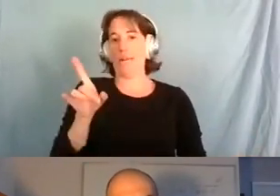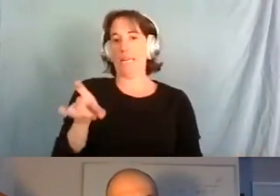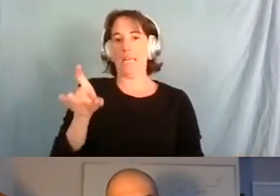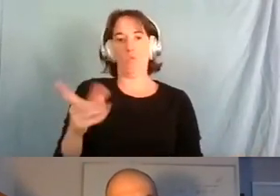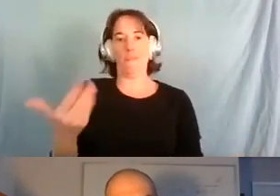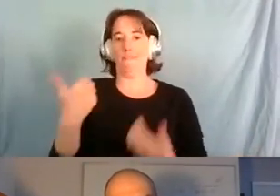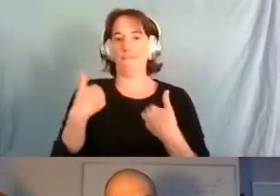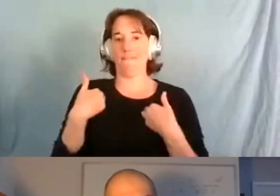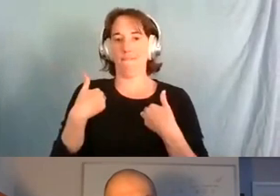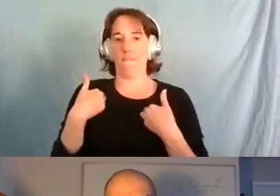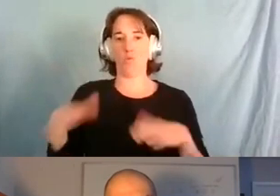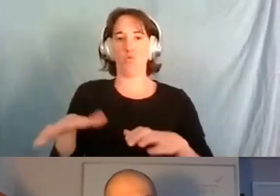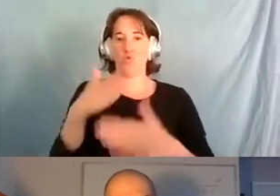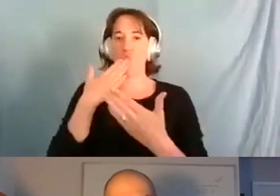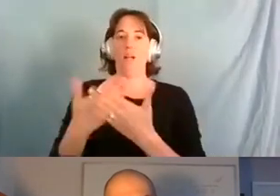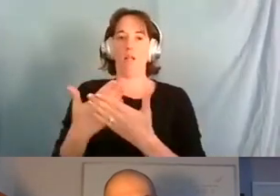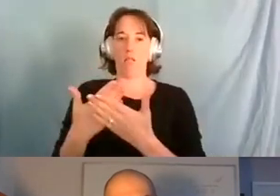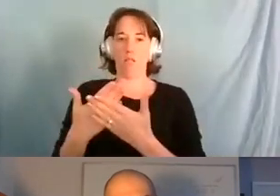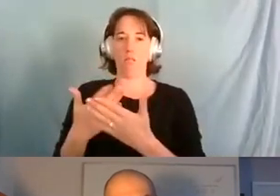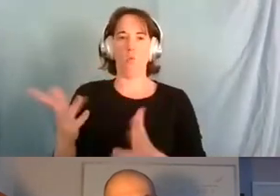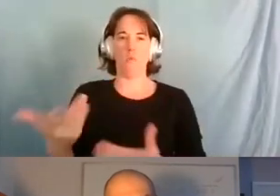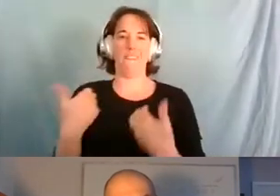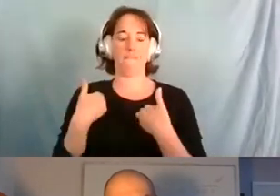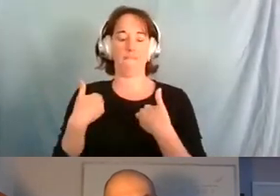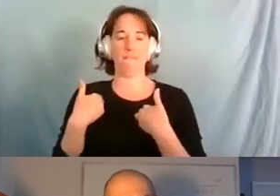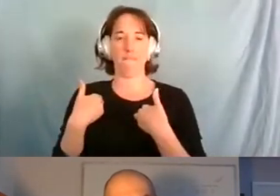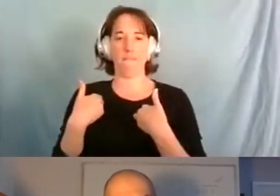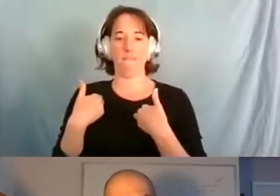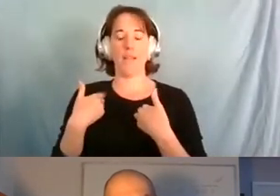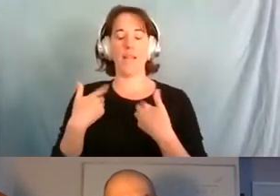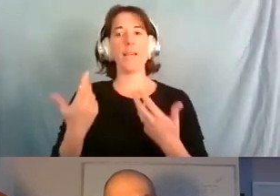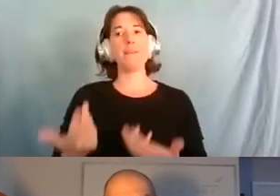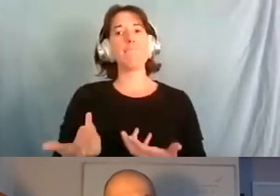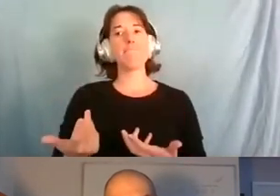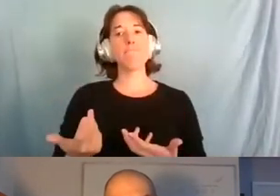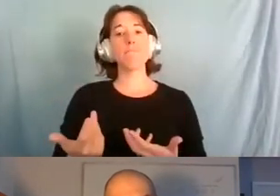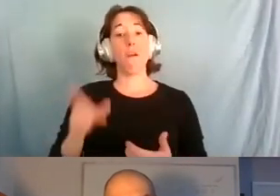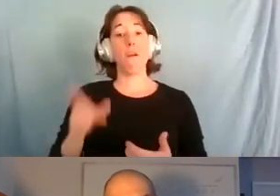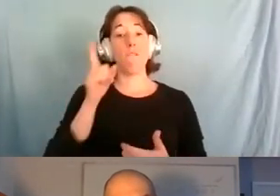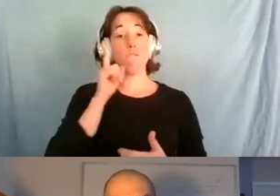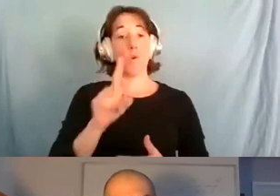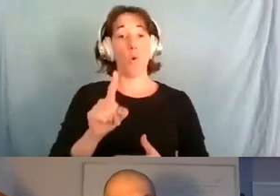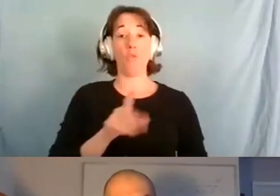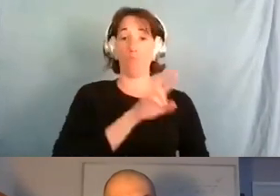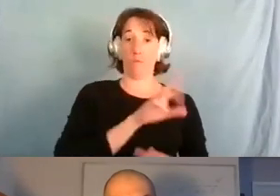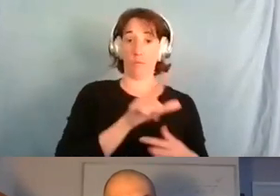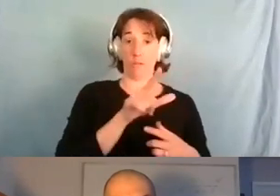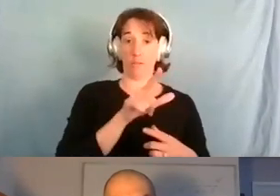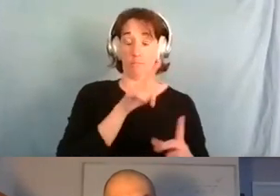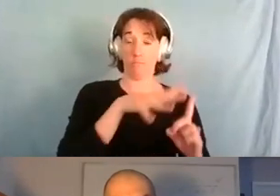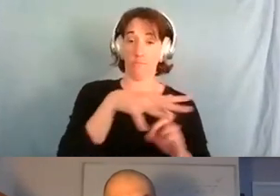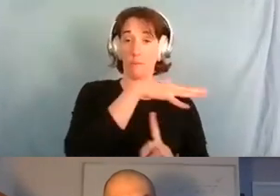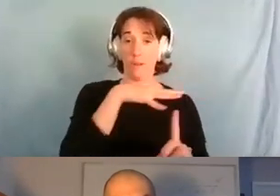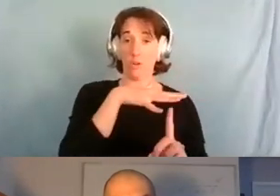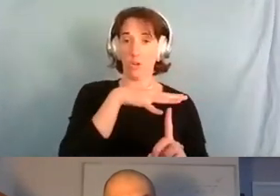well already. In the reinforcement learning environment, you will need to act in such a